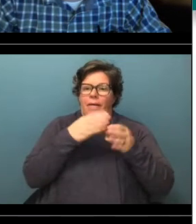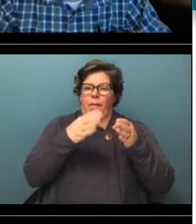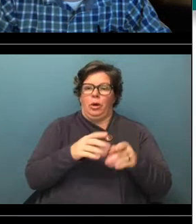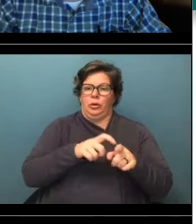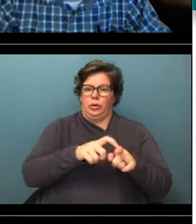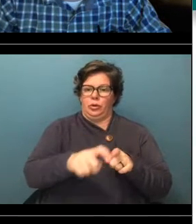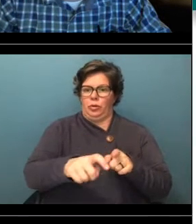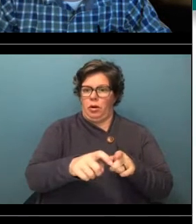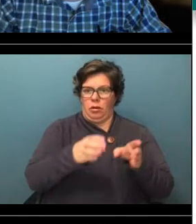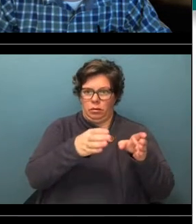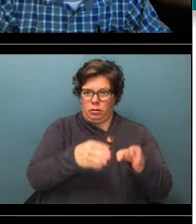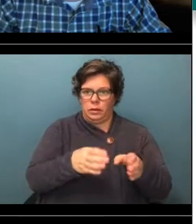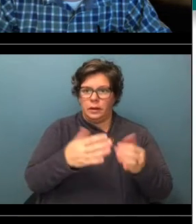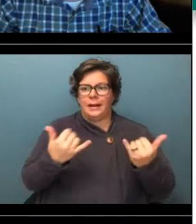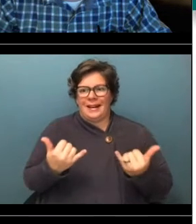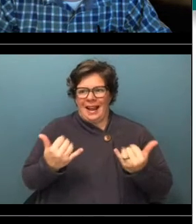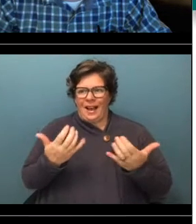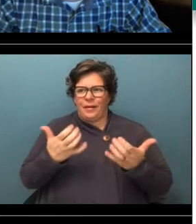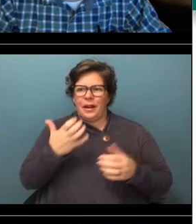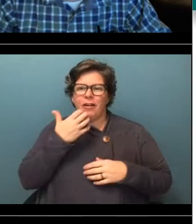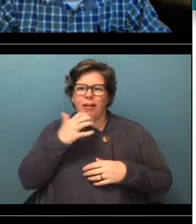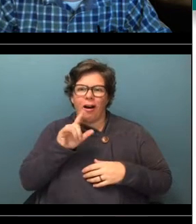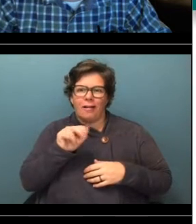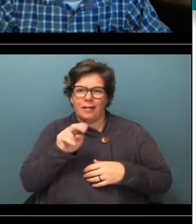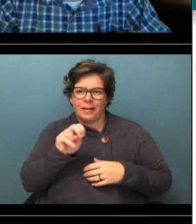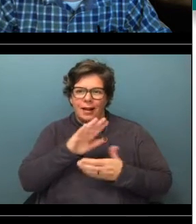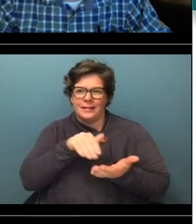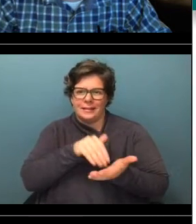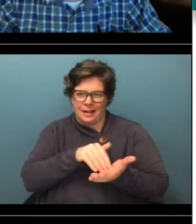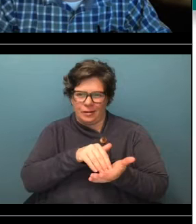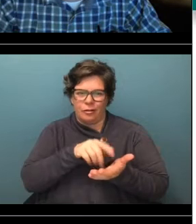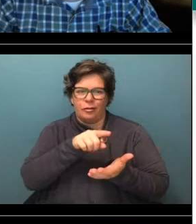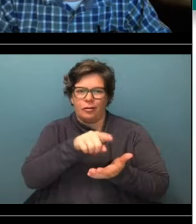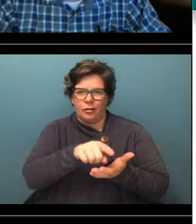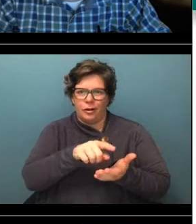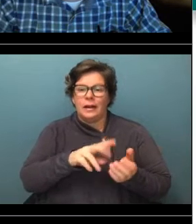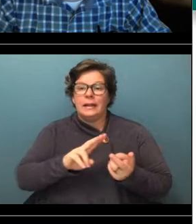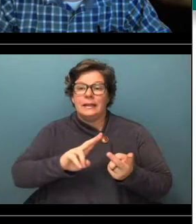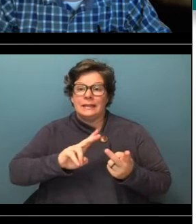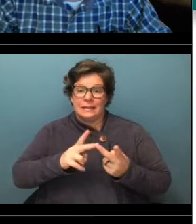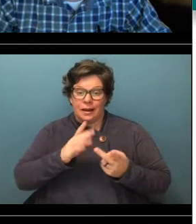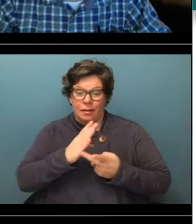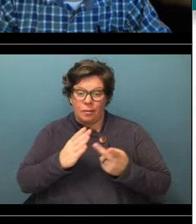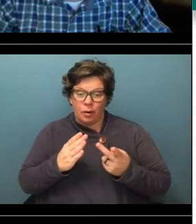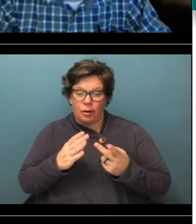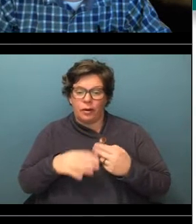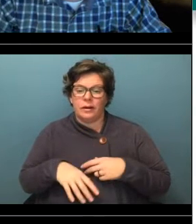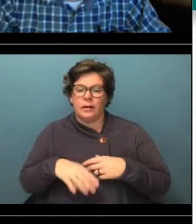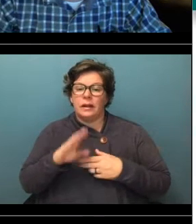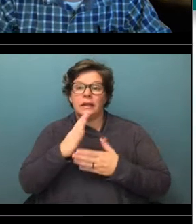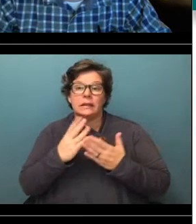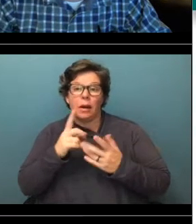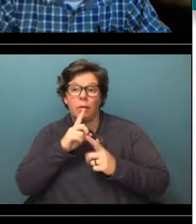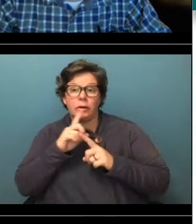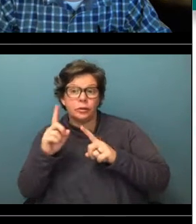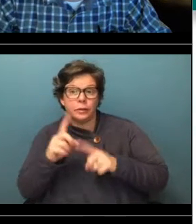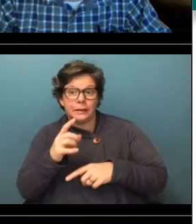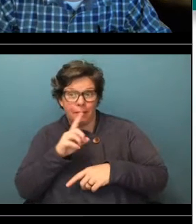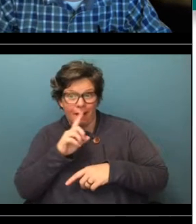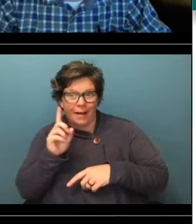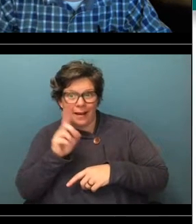now that is us at the hotline. The second leg of that stool, the second element, is someone to